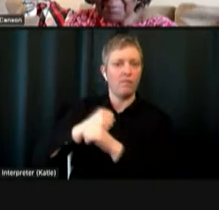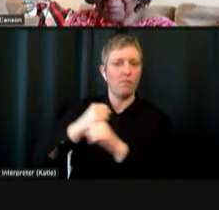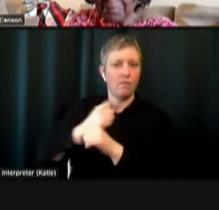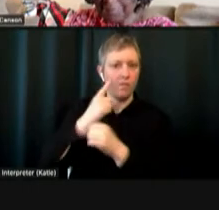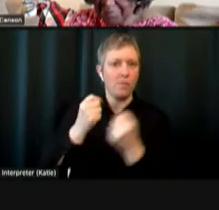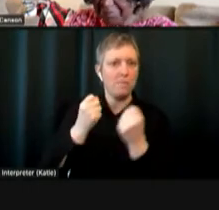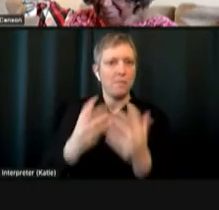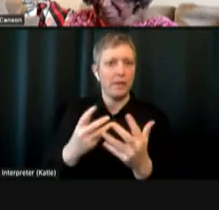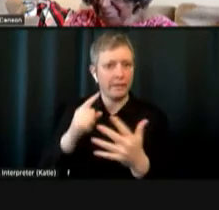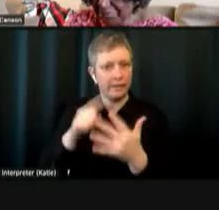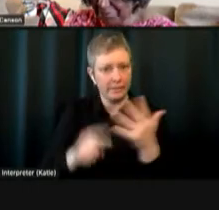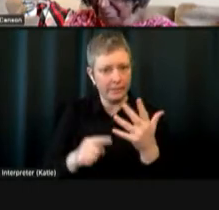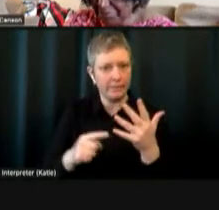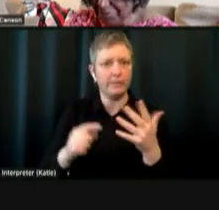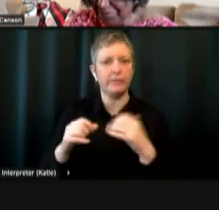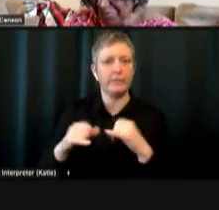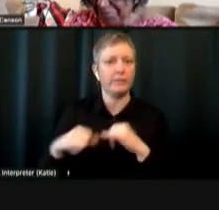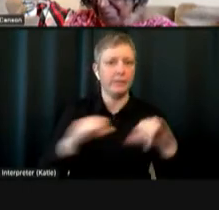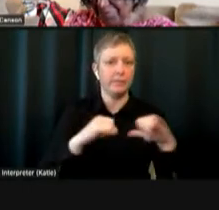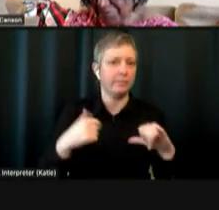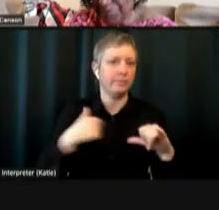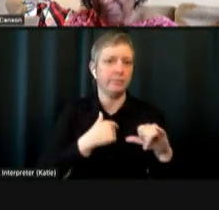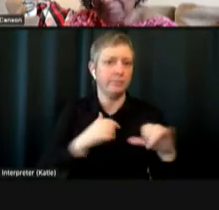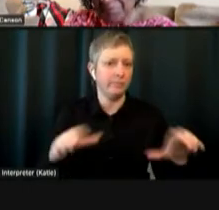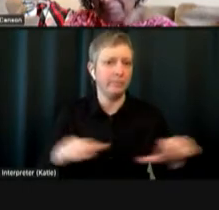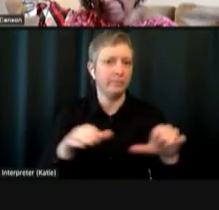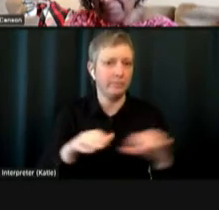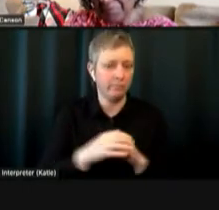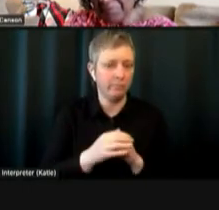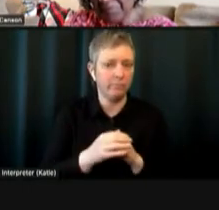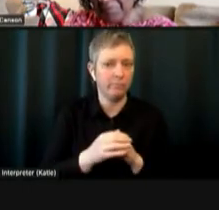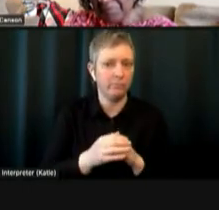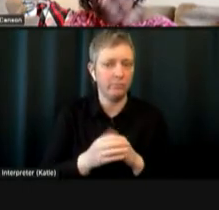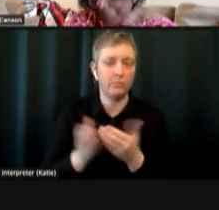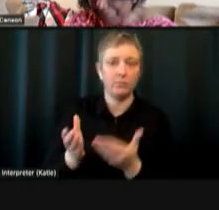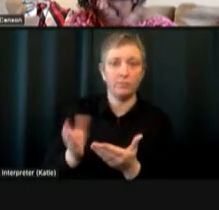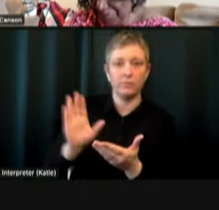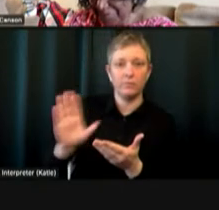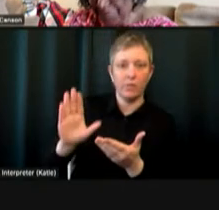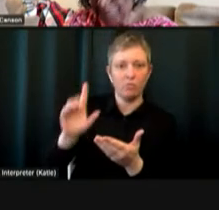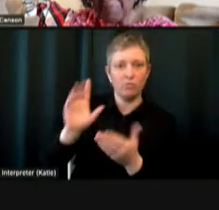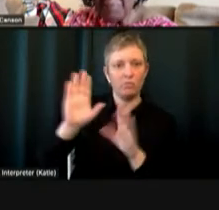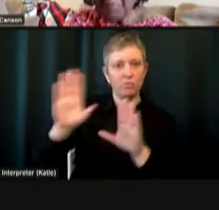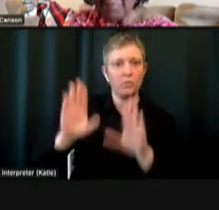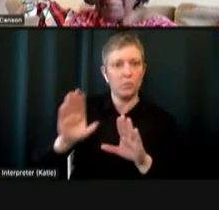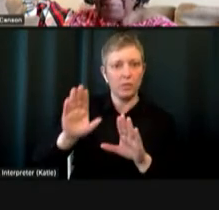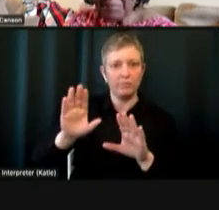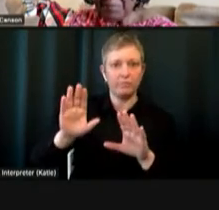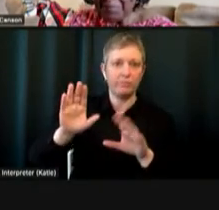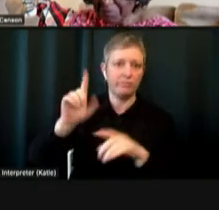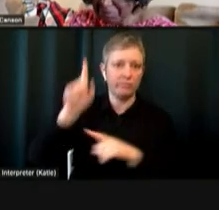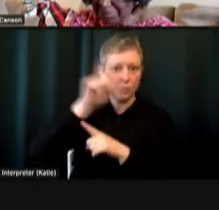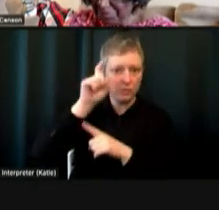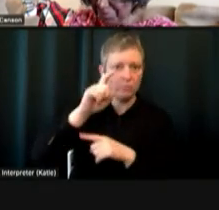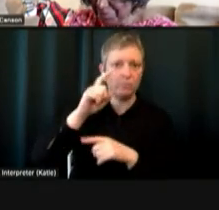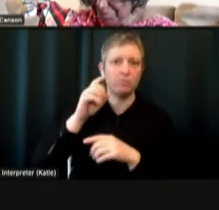for in his great wisdom on today in this great discussion, this robust